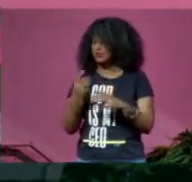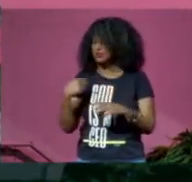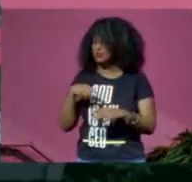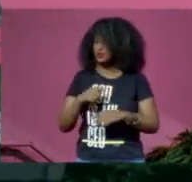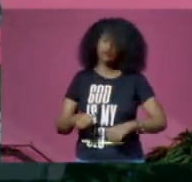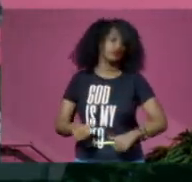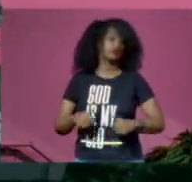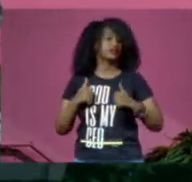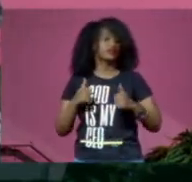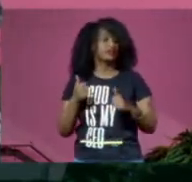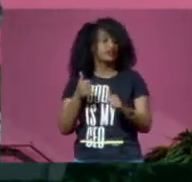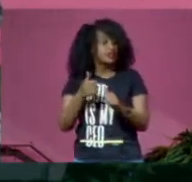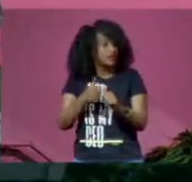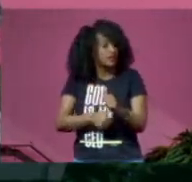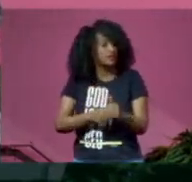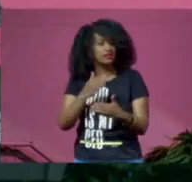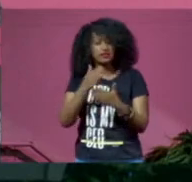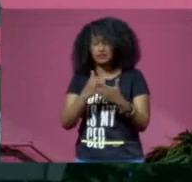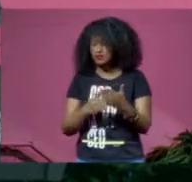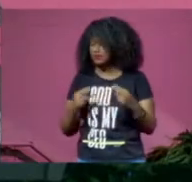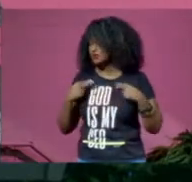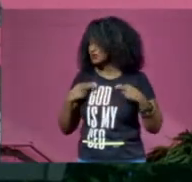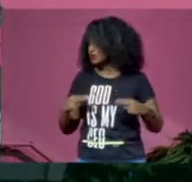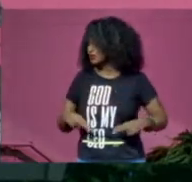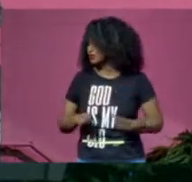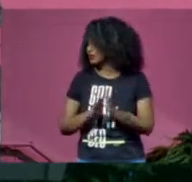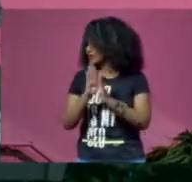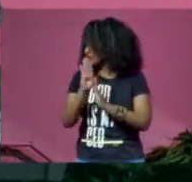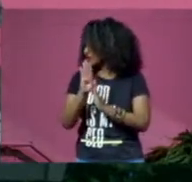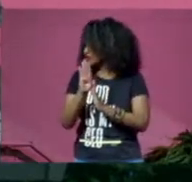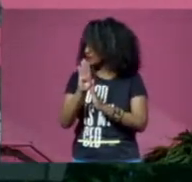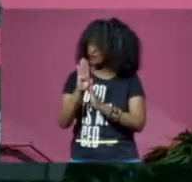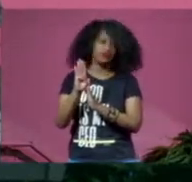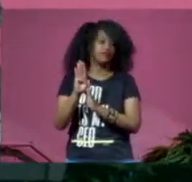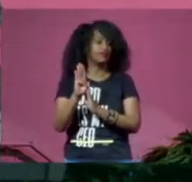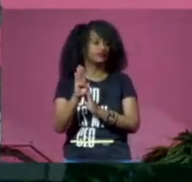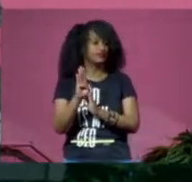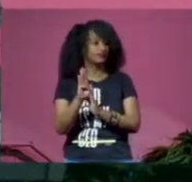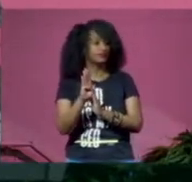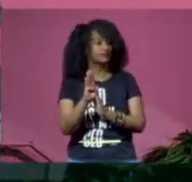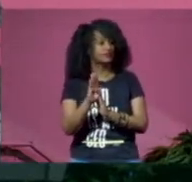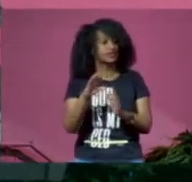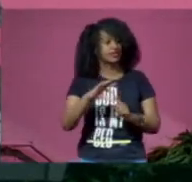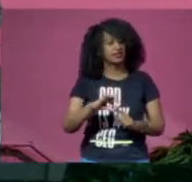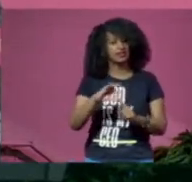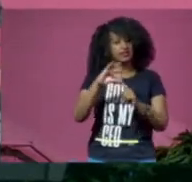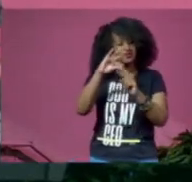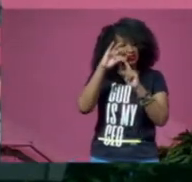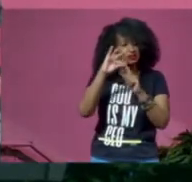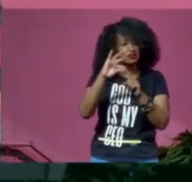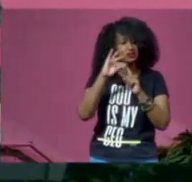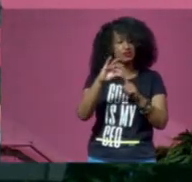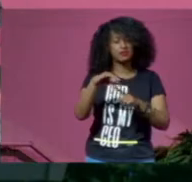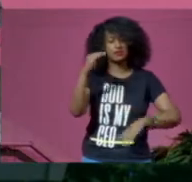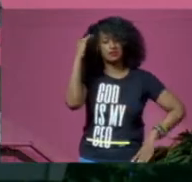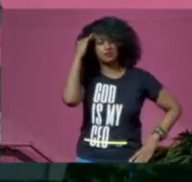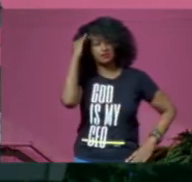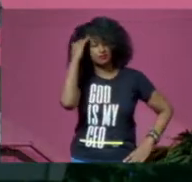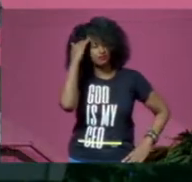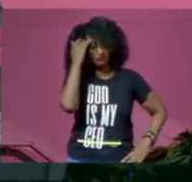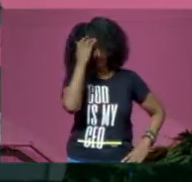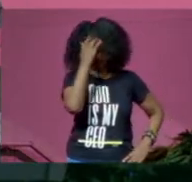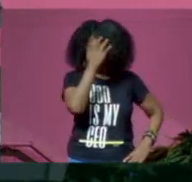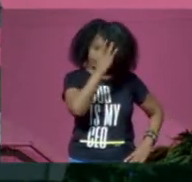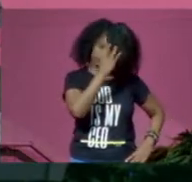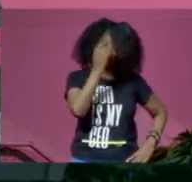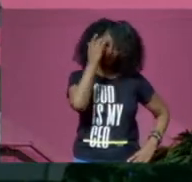every stage of human development, child of God, is marked by a knowing. Let the church shout knowing.